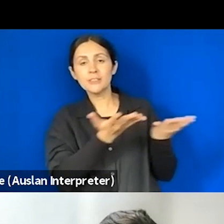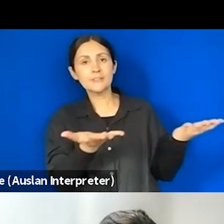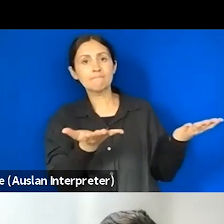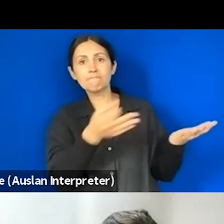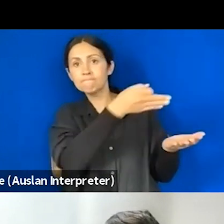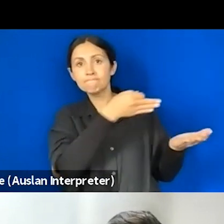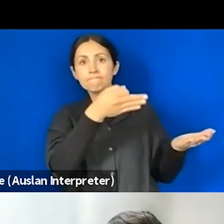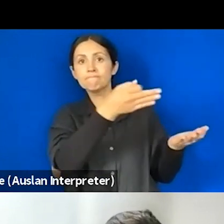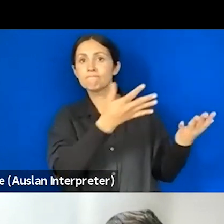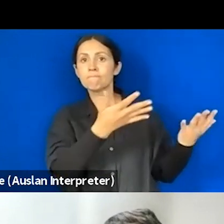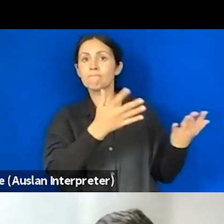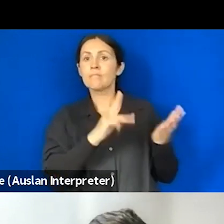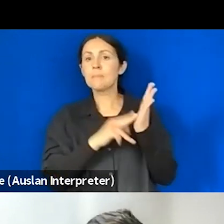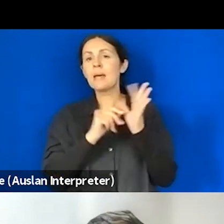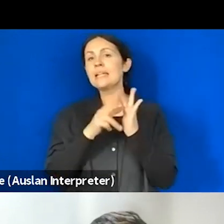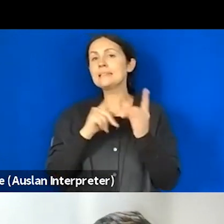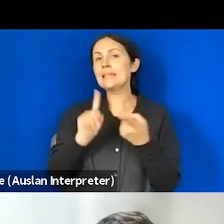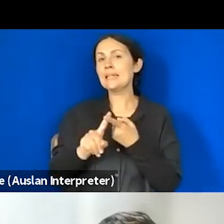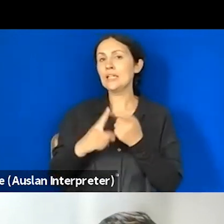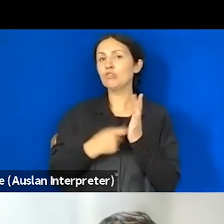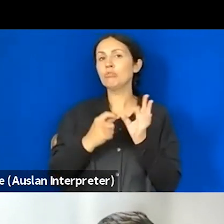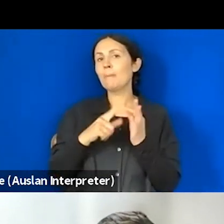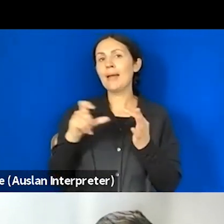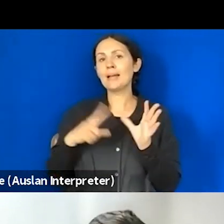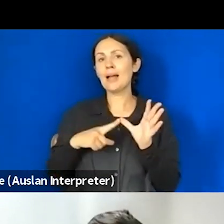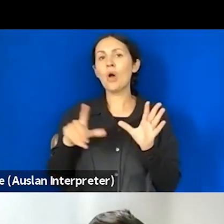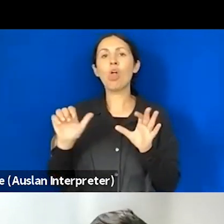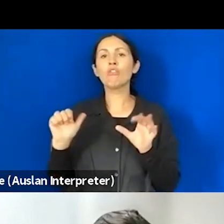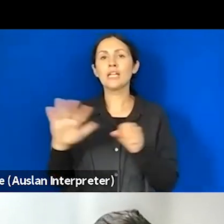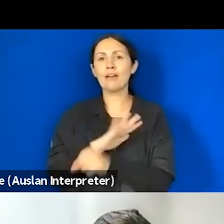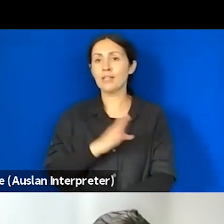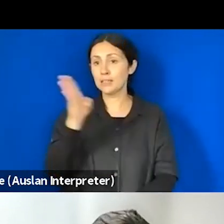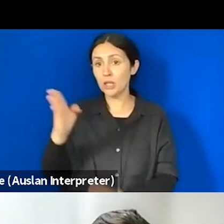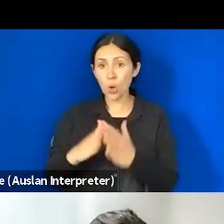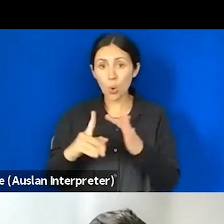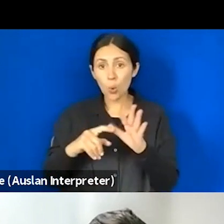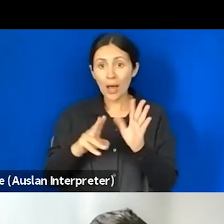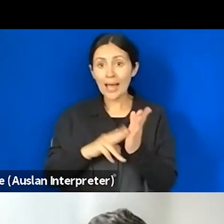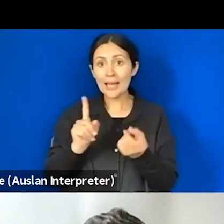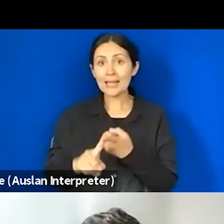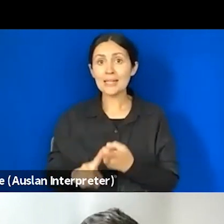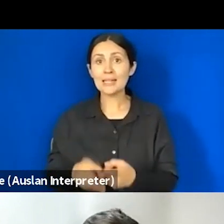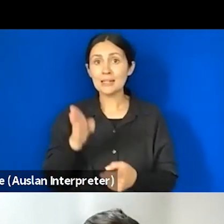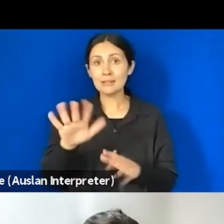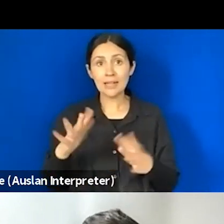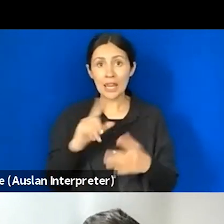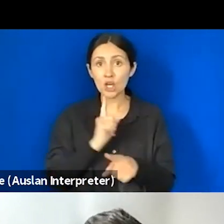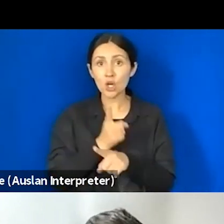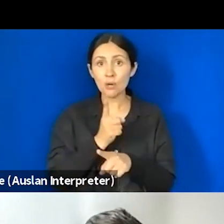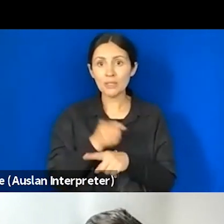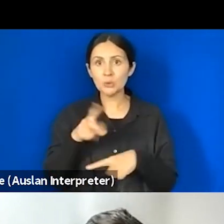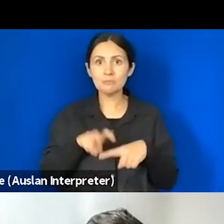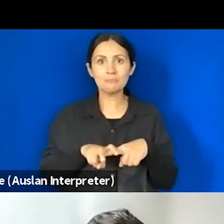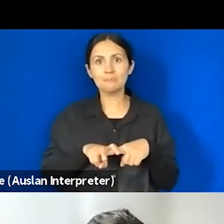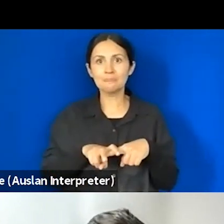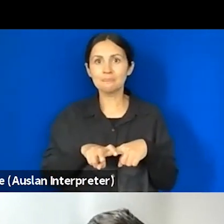Nadine and Rebecca have summarised that really well. So. Okay, I'll go over to Wayne, Professor Wayne Hall there, who's sitting patiently, and